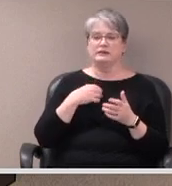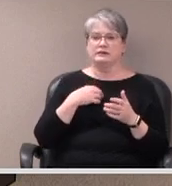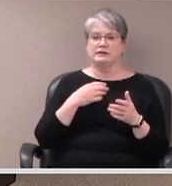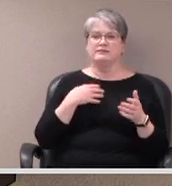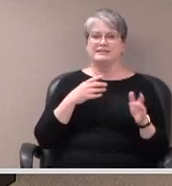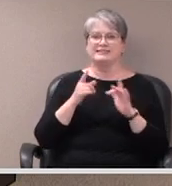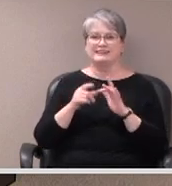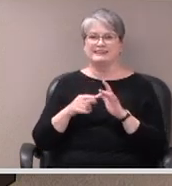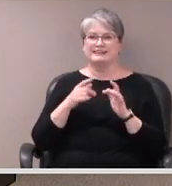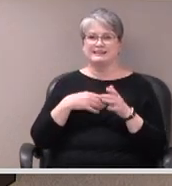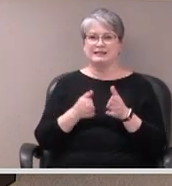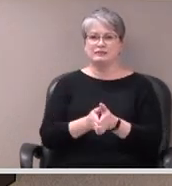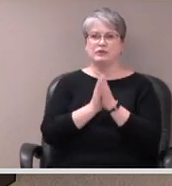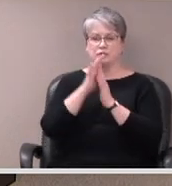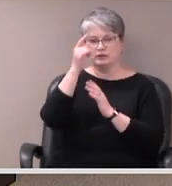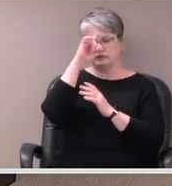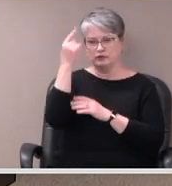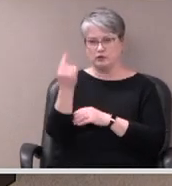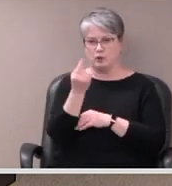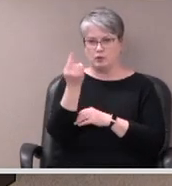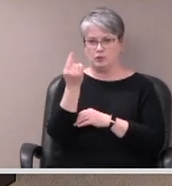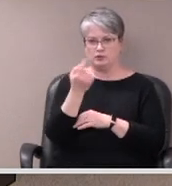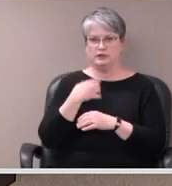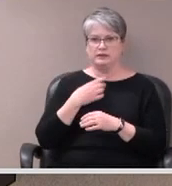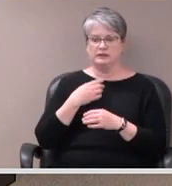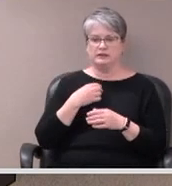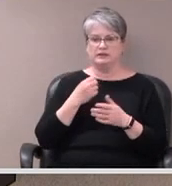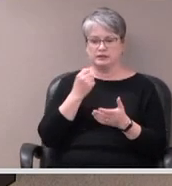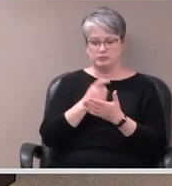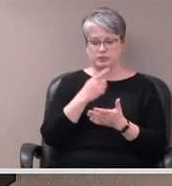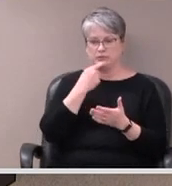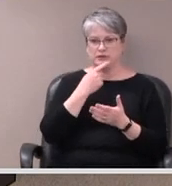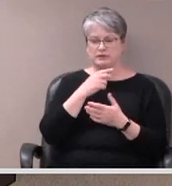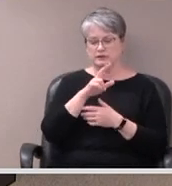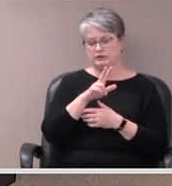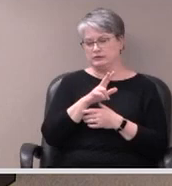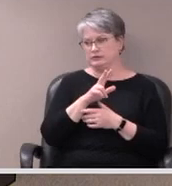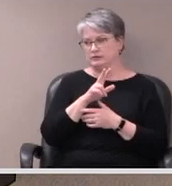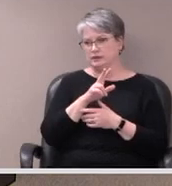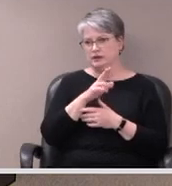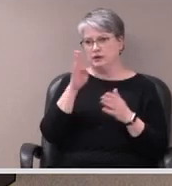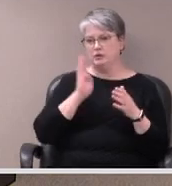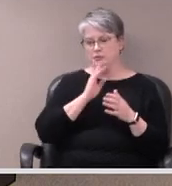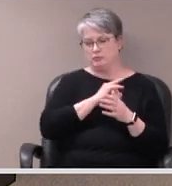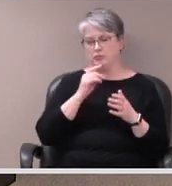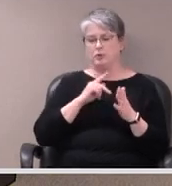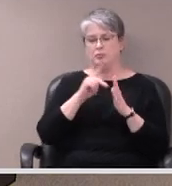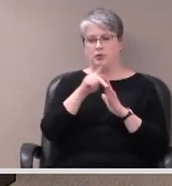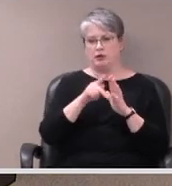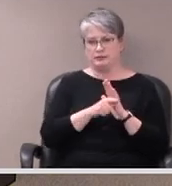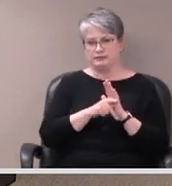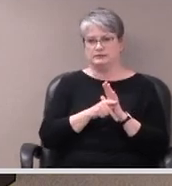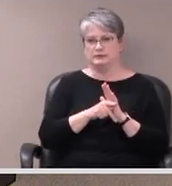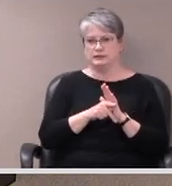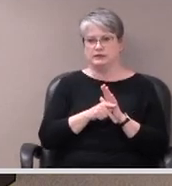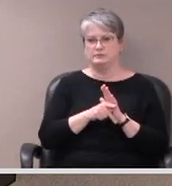be utilized solely for the express reason stated as permitted by Board Policy 03.1232 or